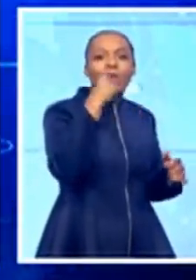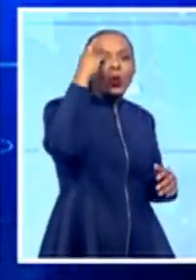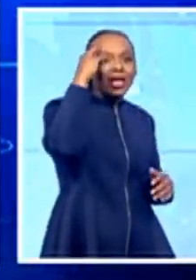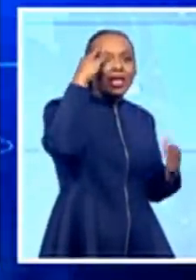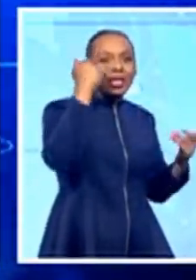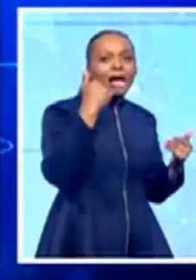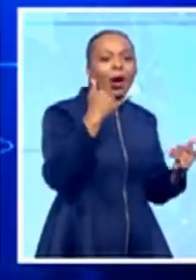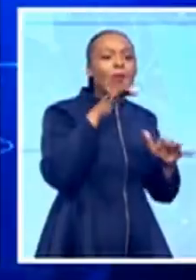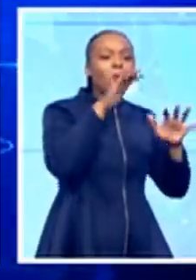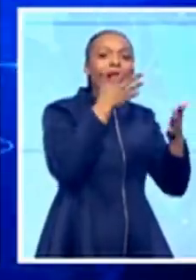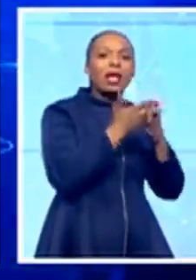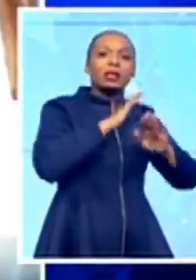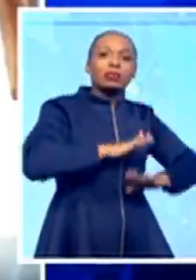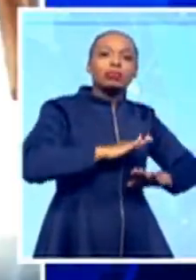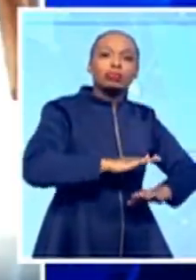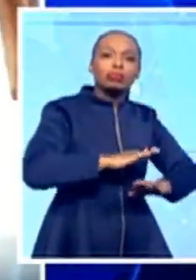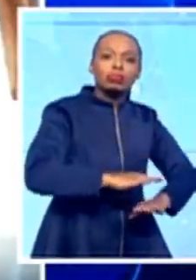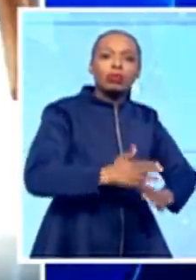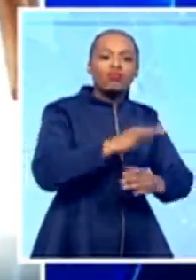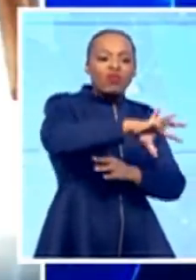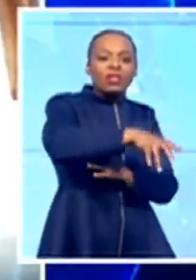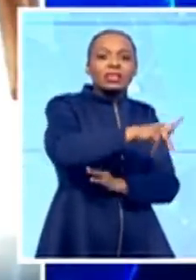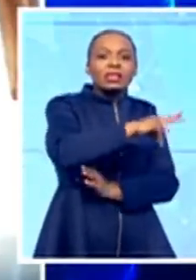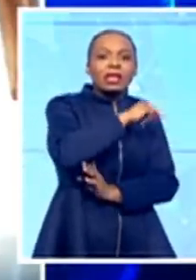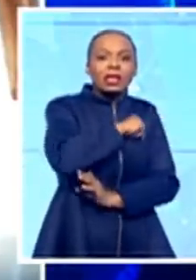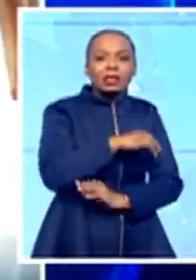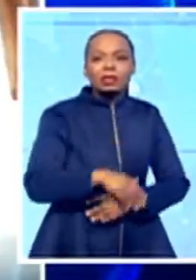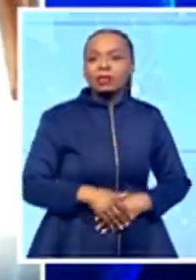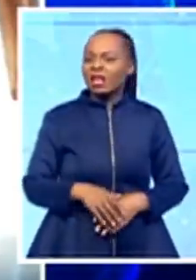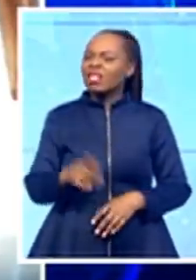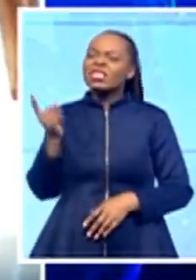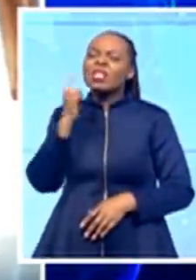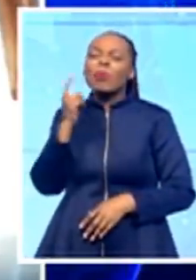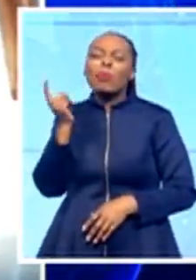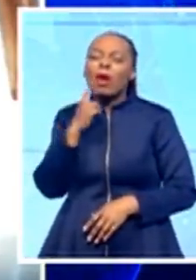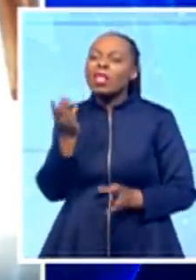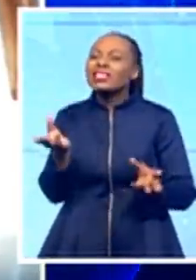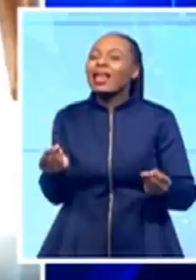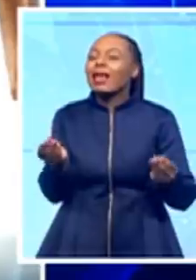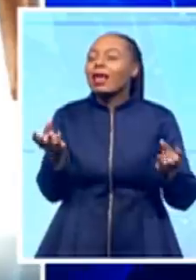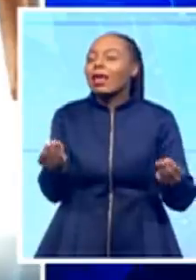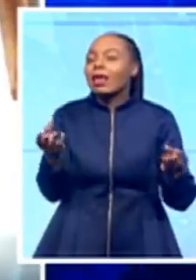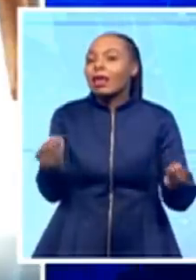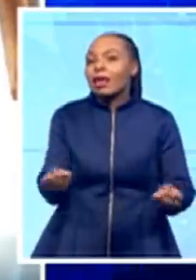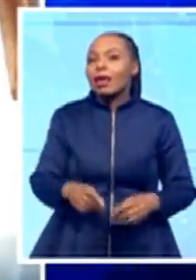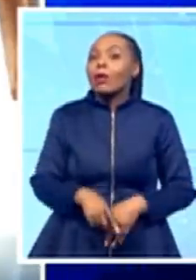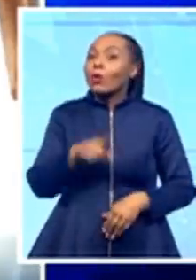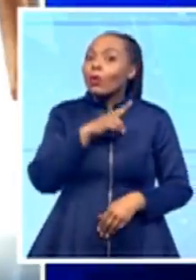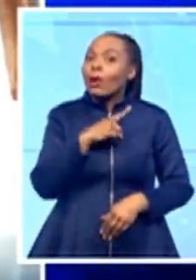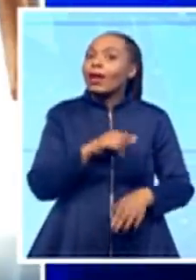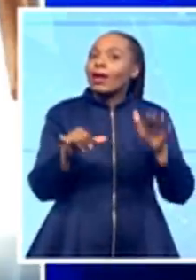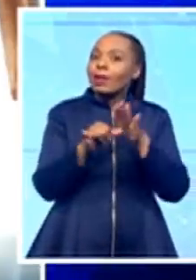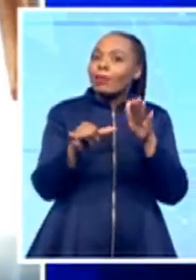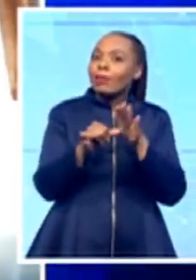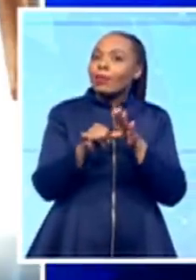the province? It's very simple. It's very simple. It is important for people to understand that the people of South